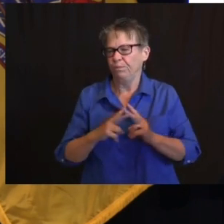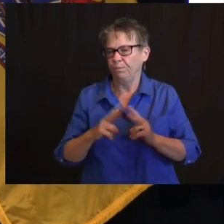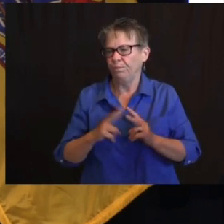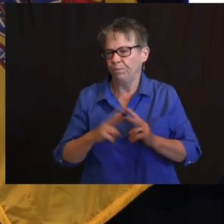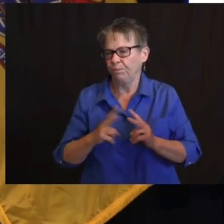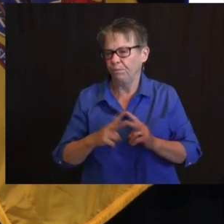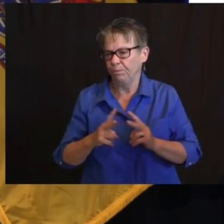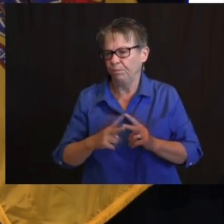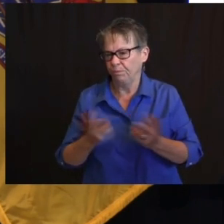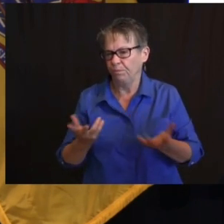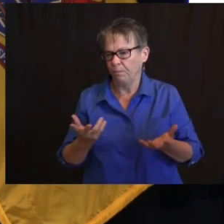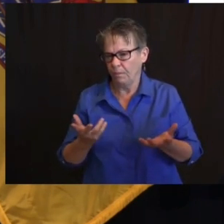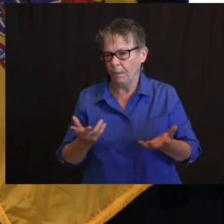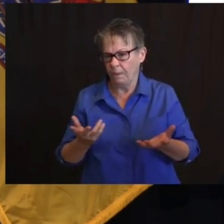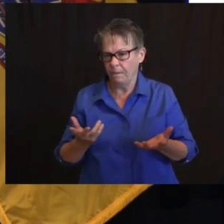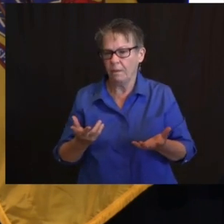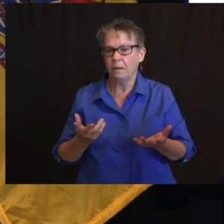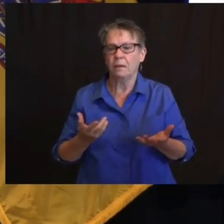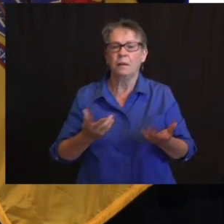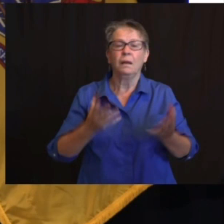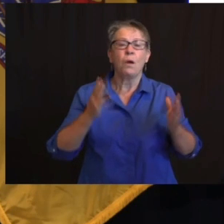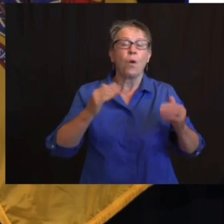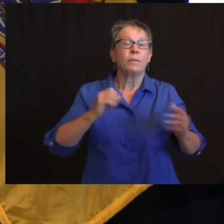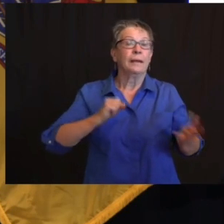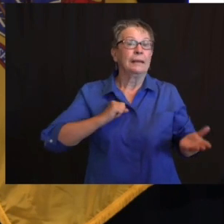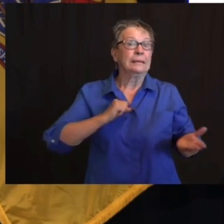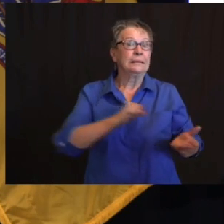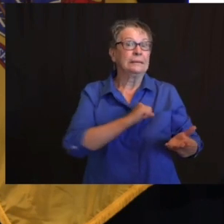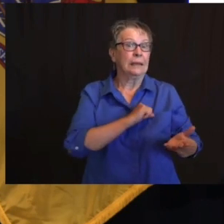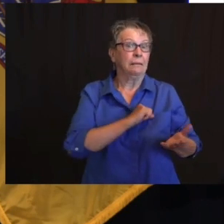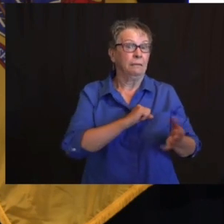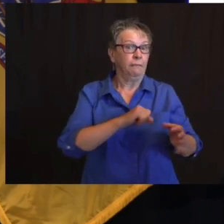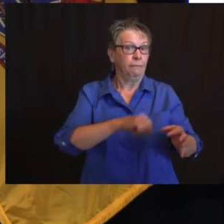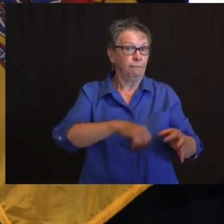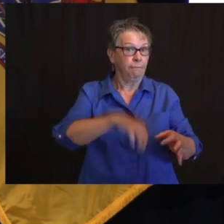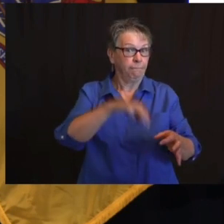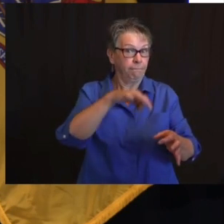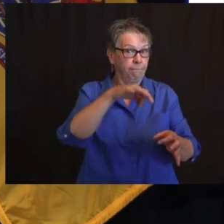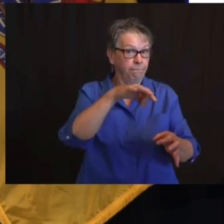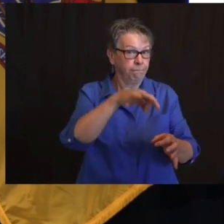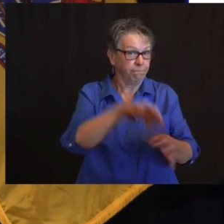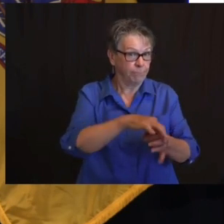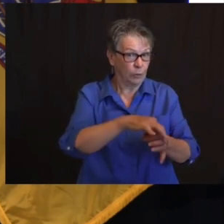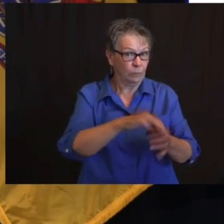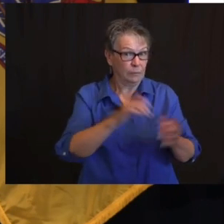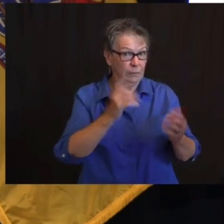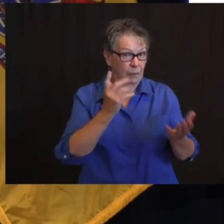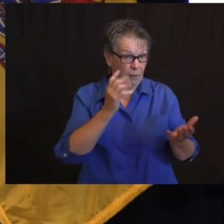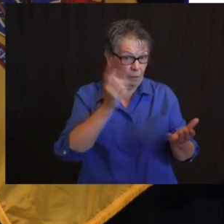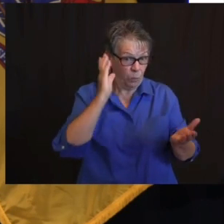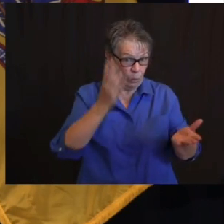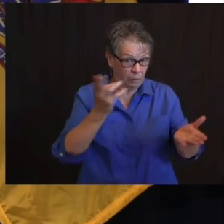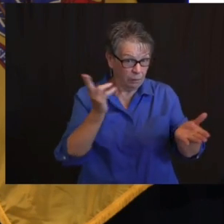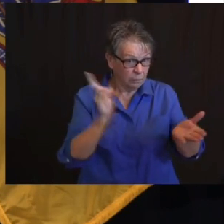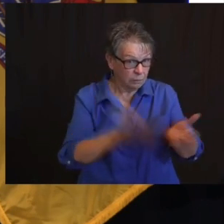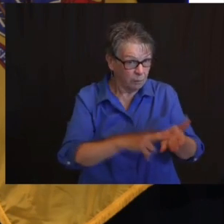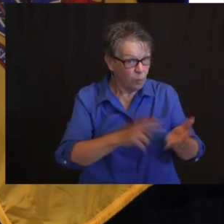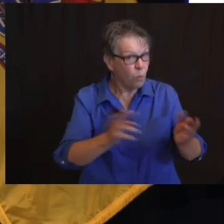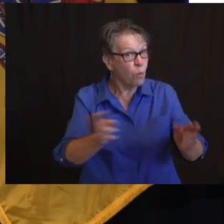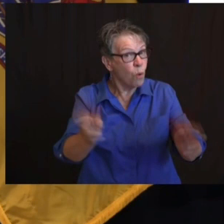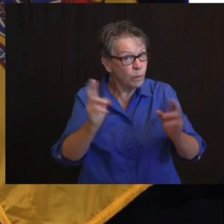this and it comes to my desk, I will sign it and have the ability to bond. Again, not something I wake up reflexively excited about